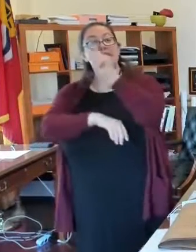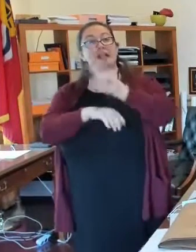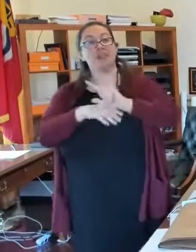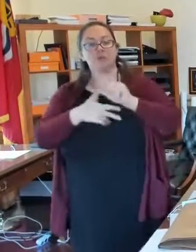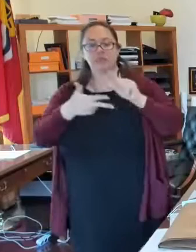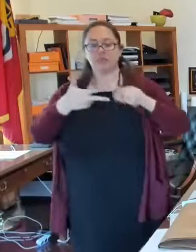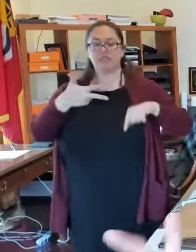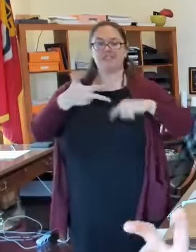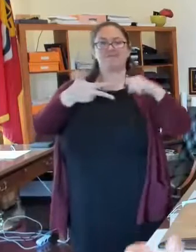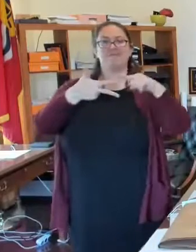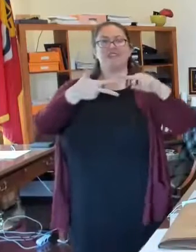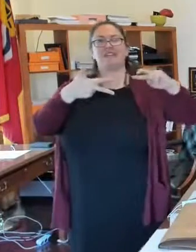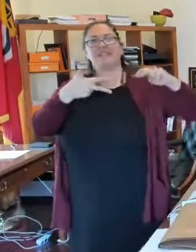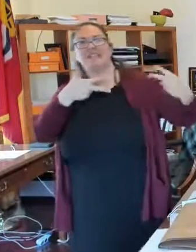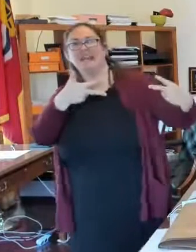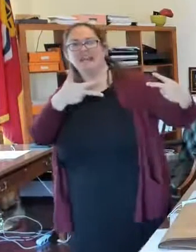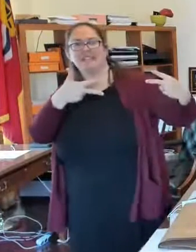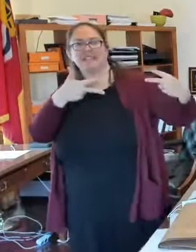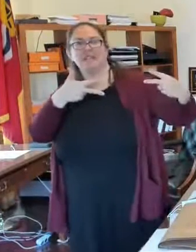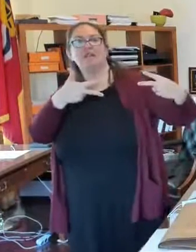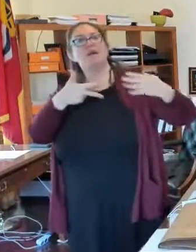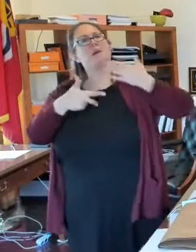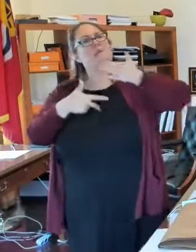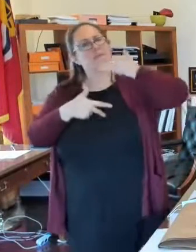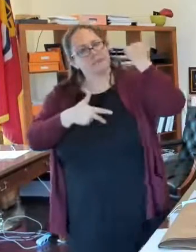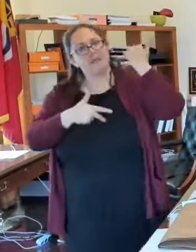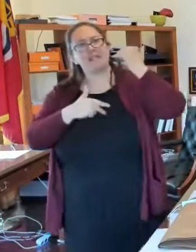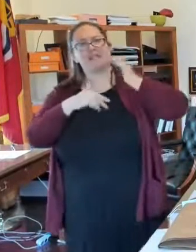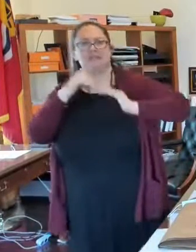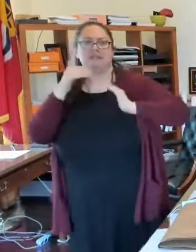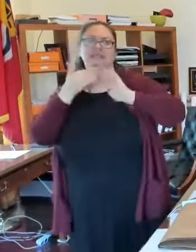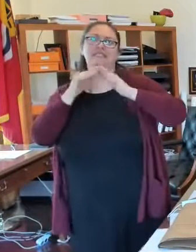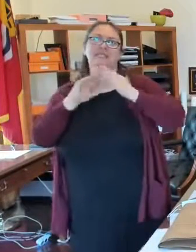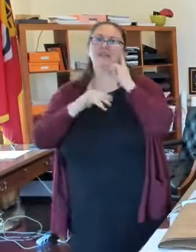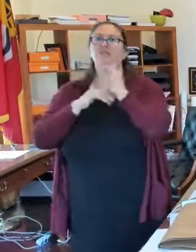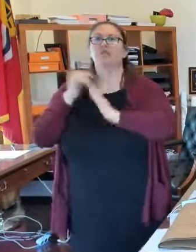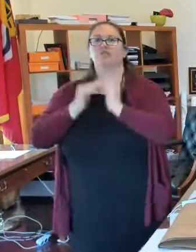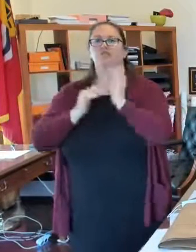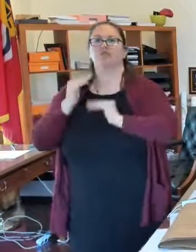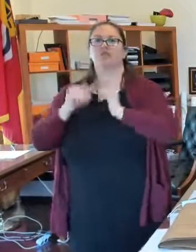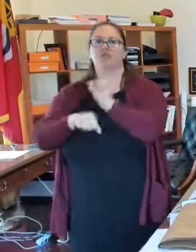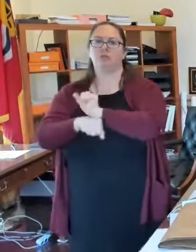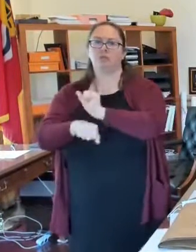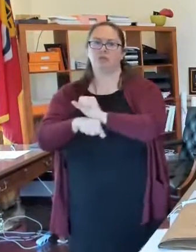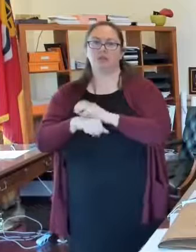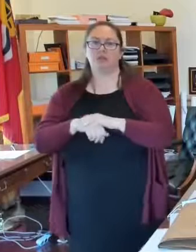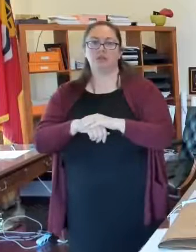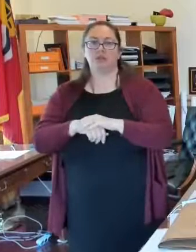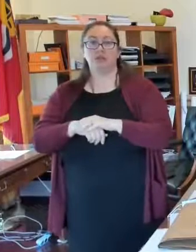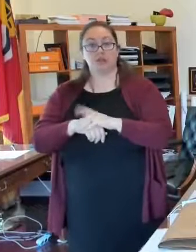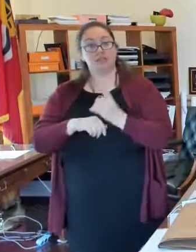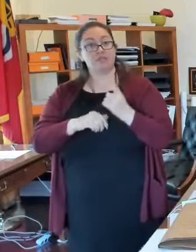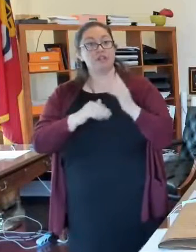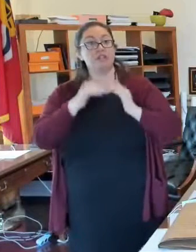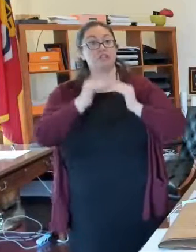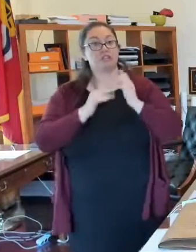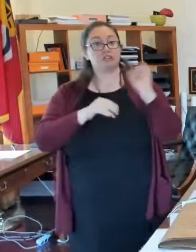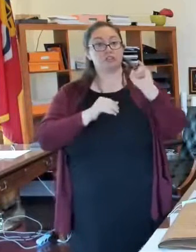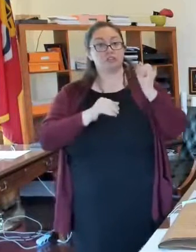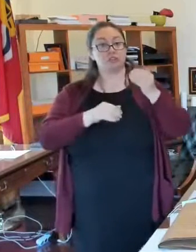terms of being a best city for construction work. And according to the construction insurance provider, that's